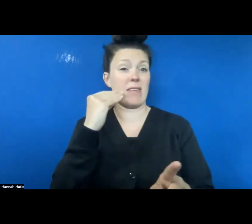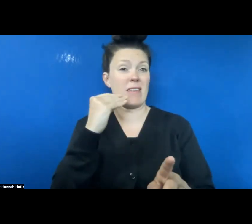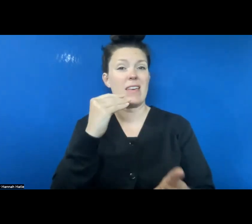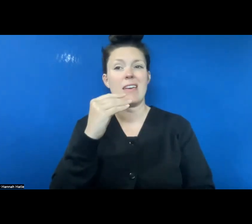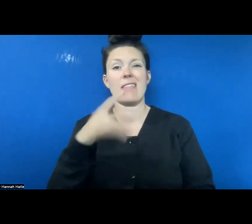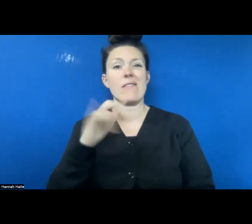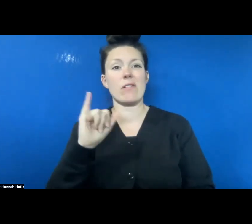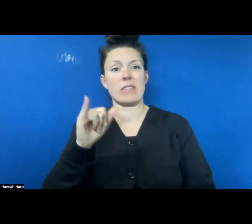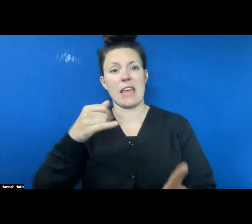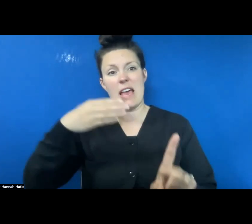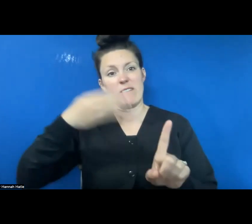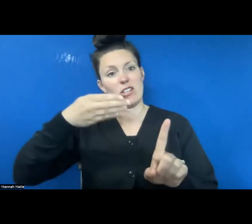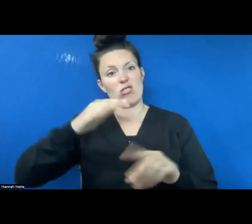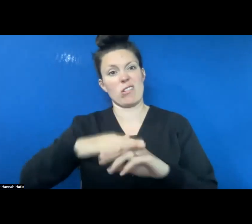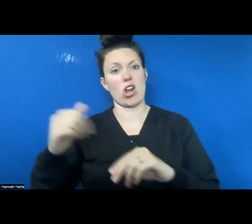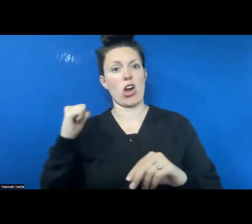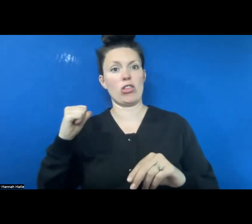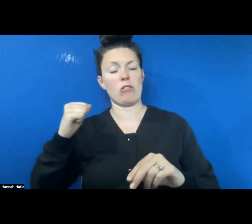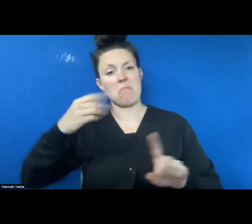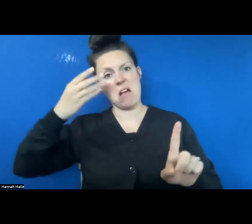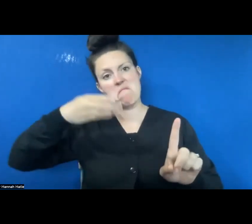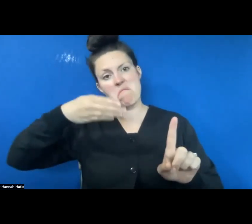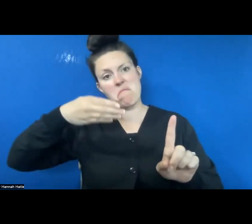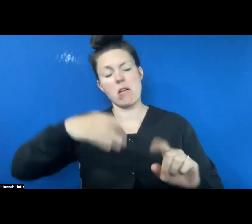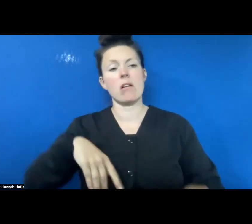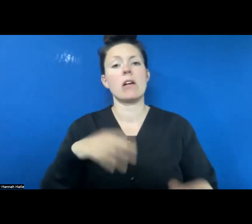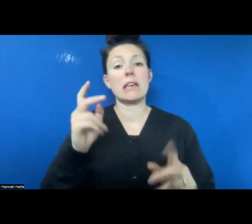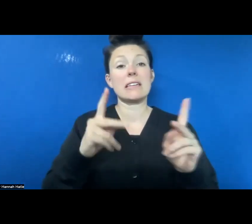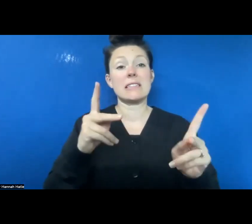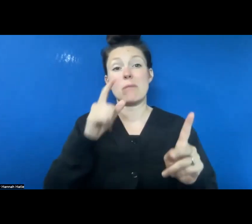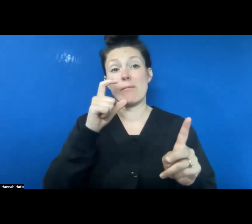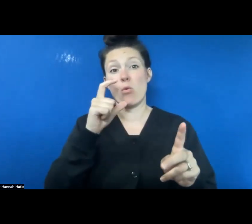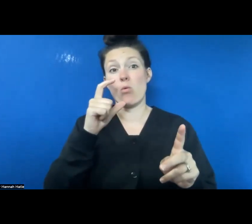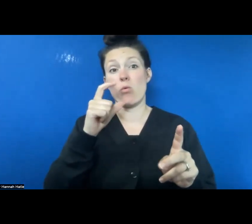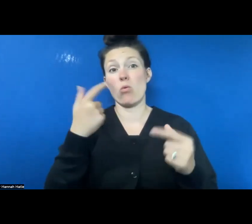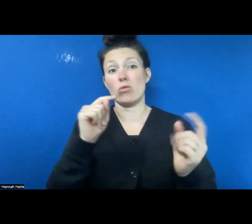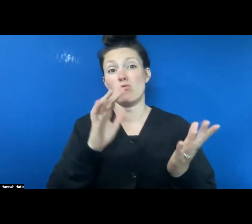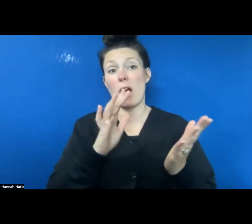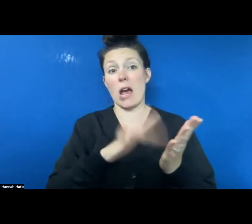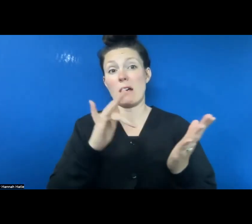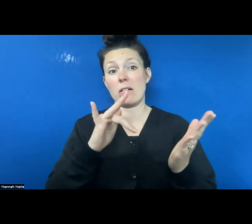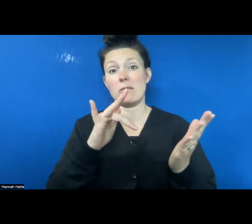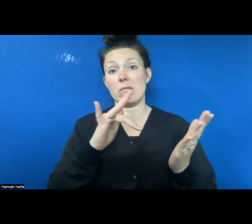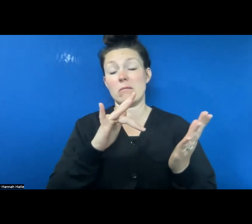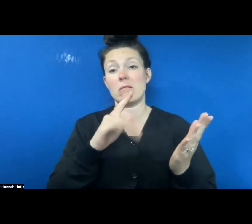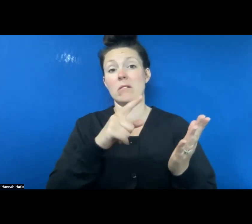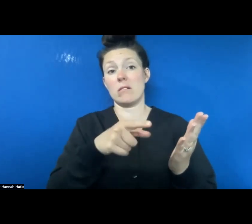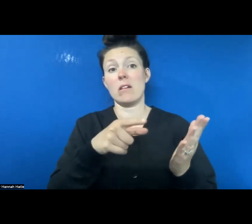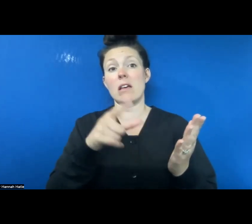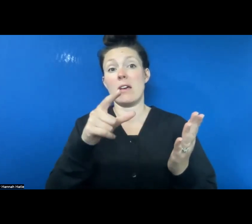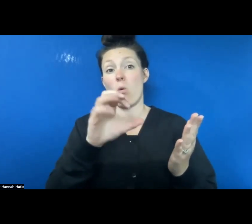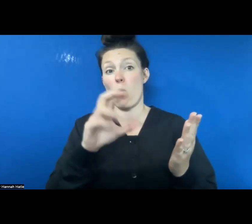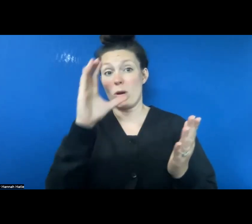back. Because the people who were seeking them, and in this instance, in the sex trafficking,